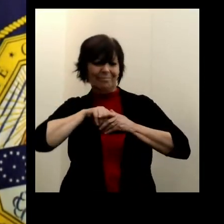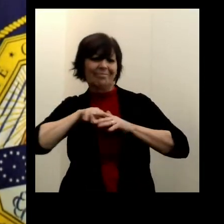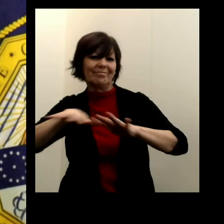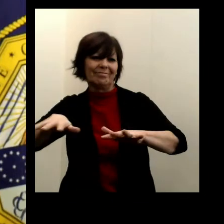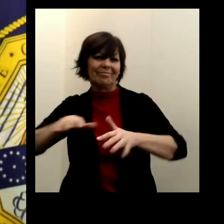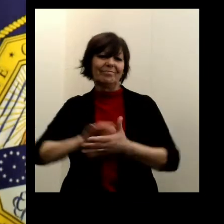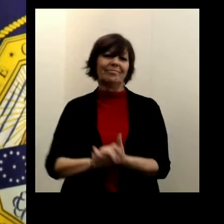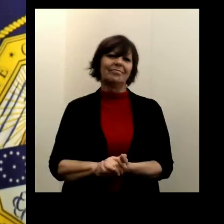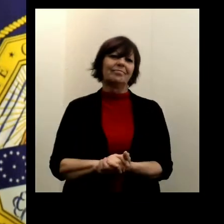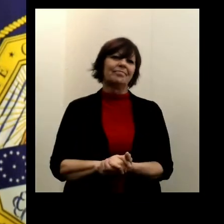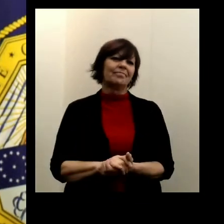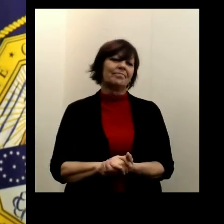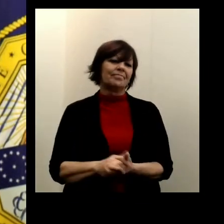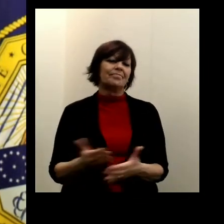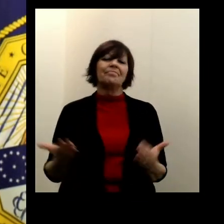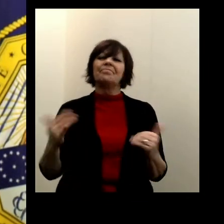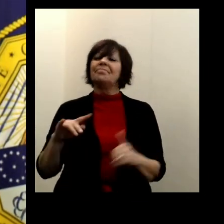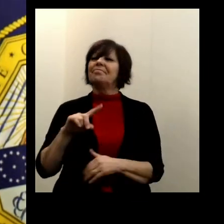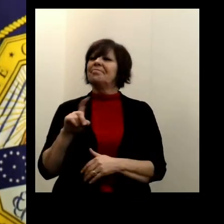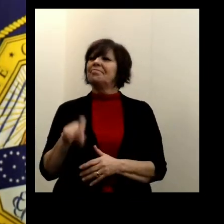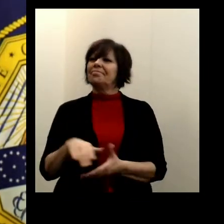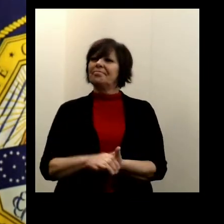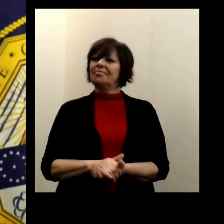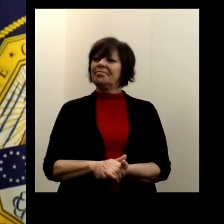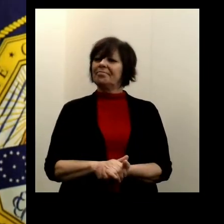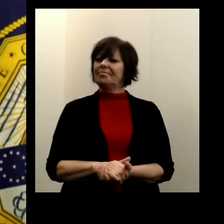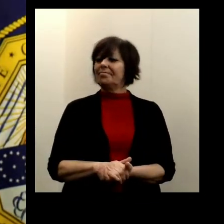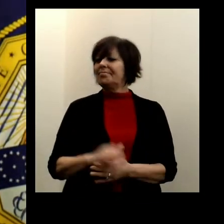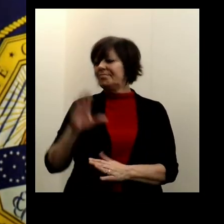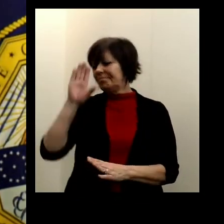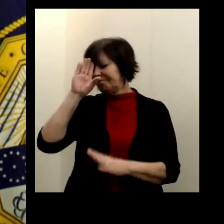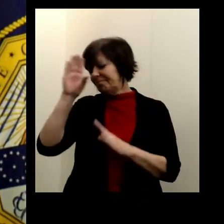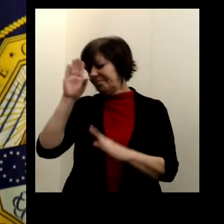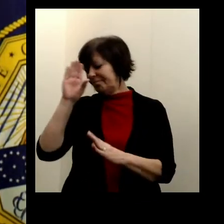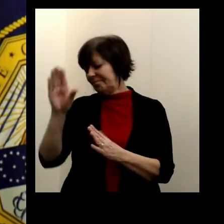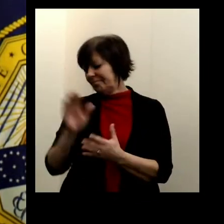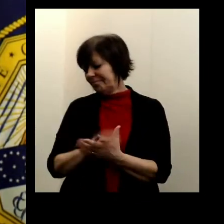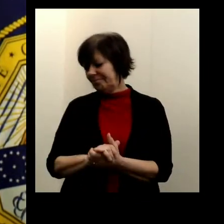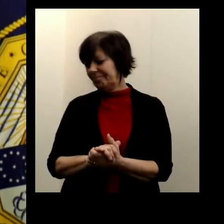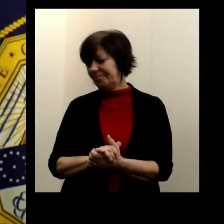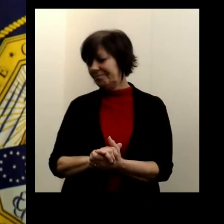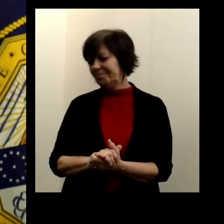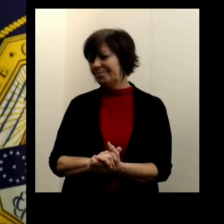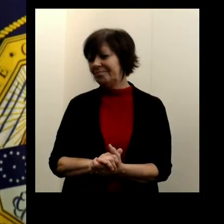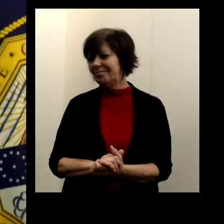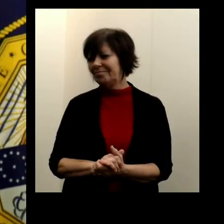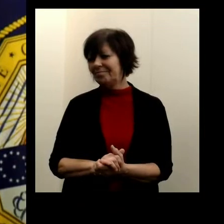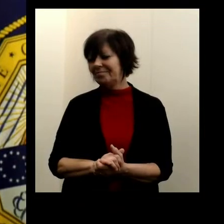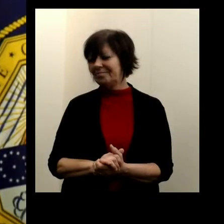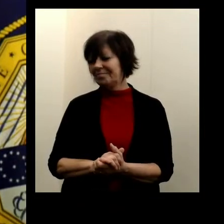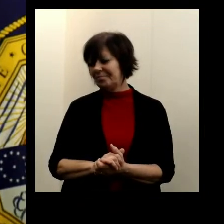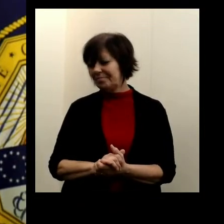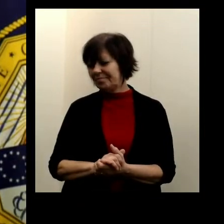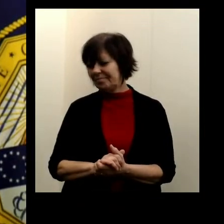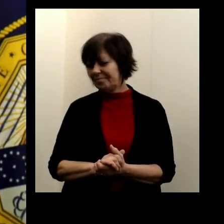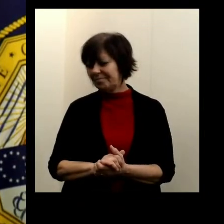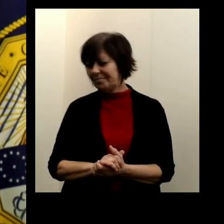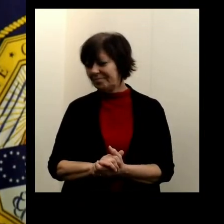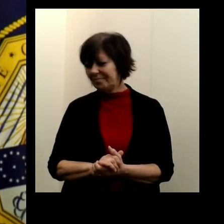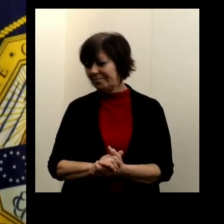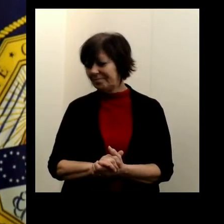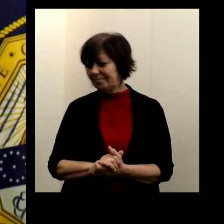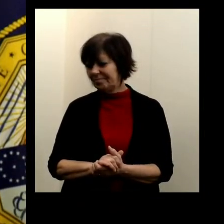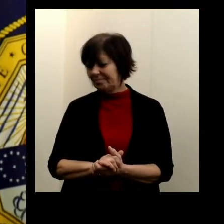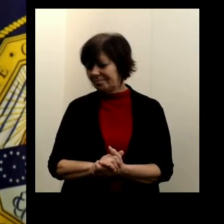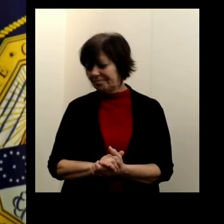WBFO, Kyle Mackey. Yes, hi, thank you for taking my question. Can you hear me? Yes, I can. Okay, great.